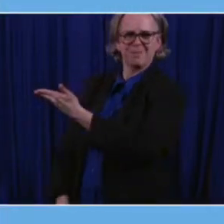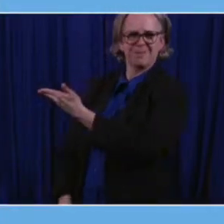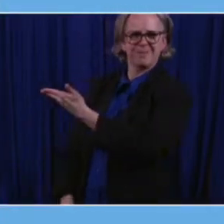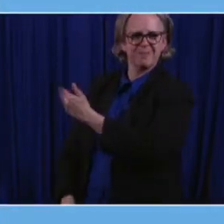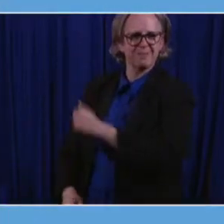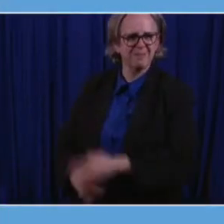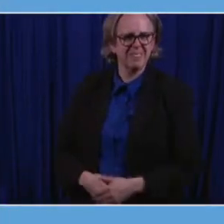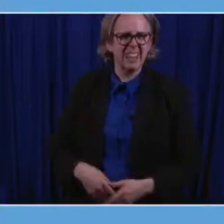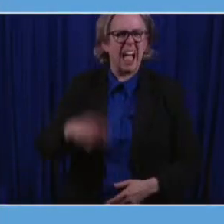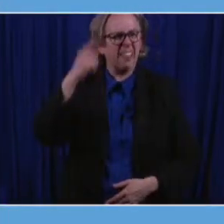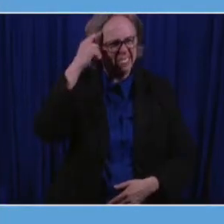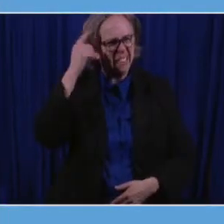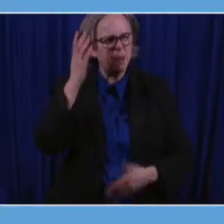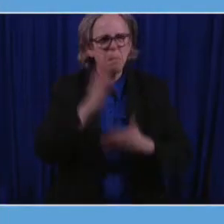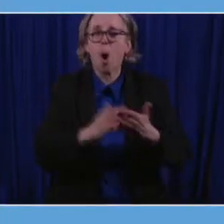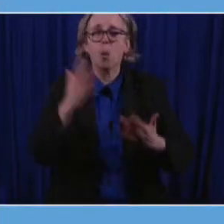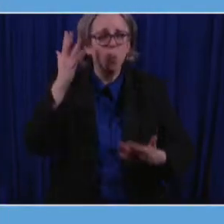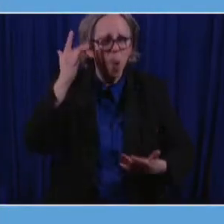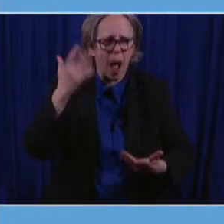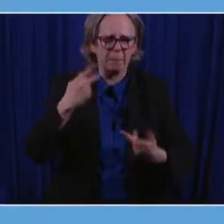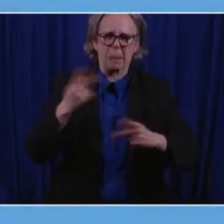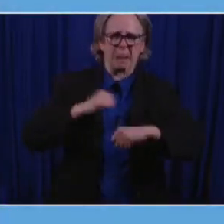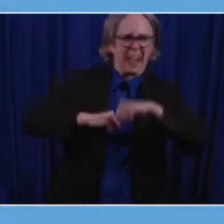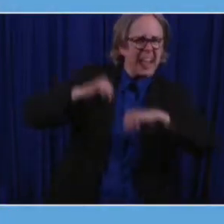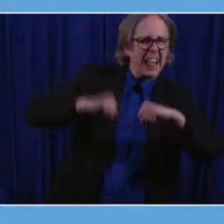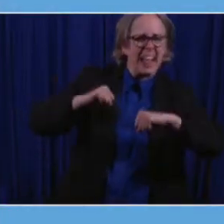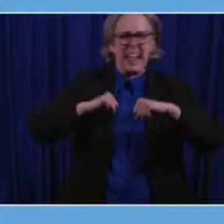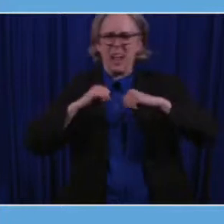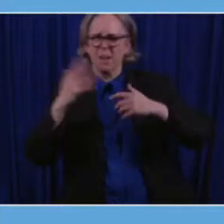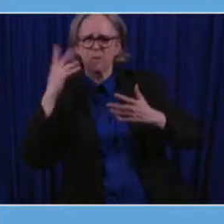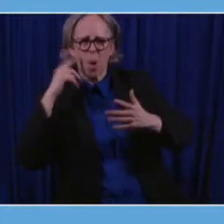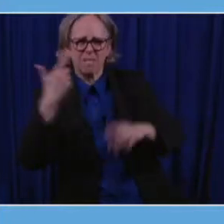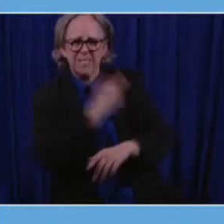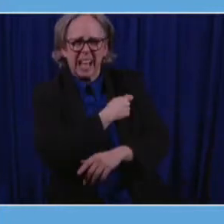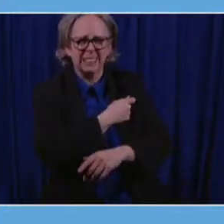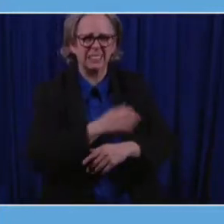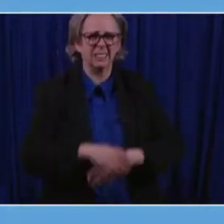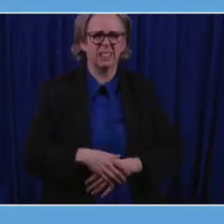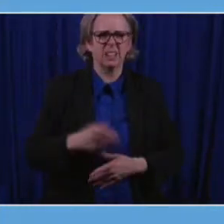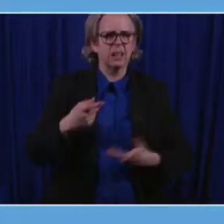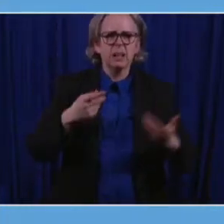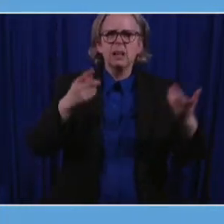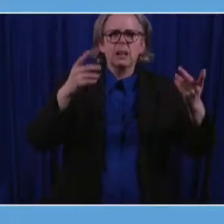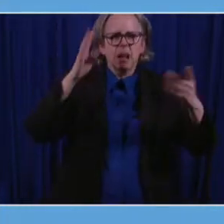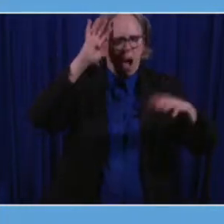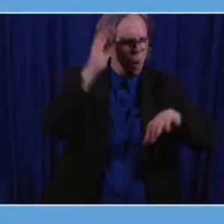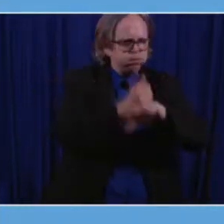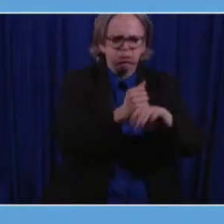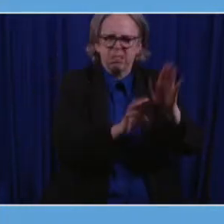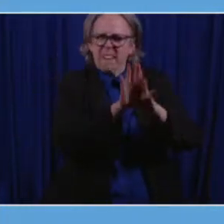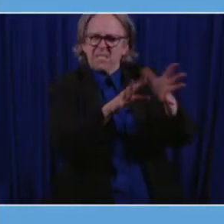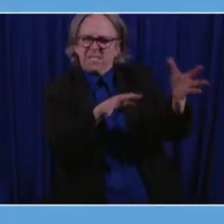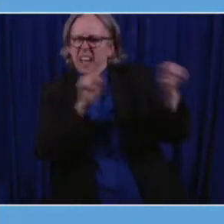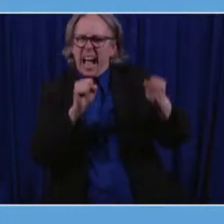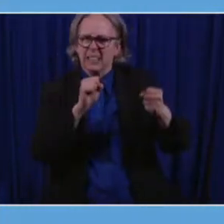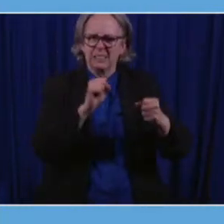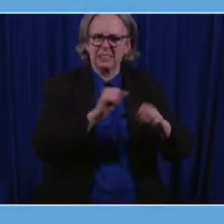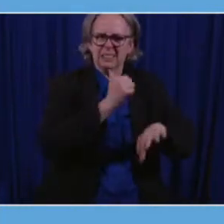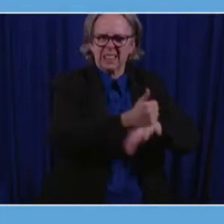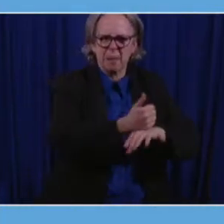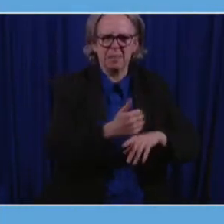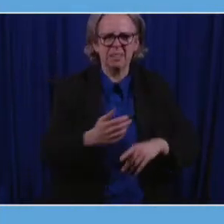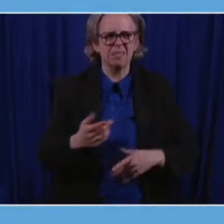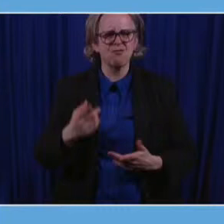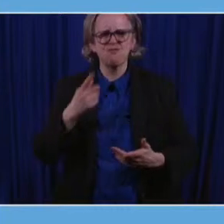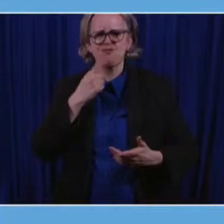of taking the vaccine, is that people think that it was just developed so quickly without any knowledge. We cut through the red tape and